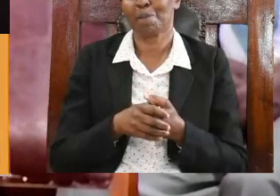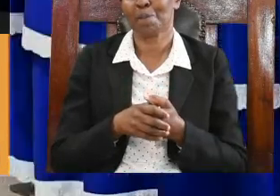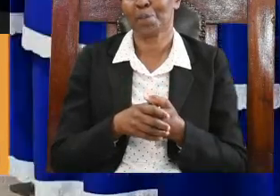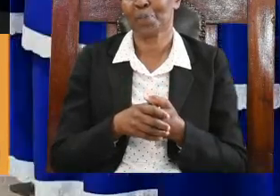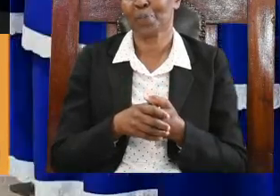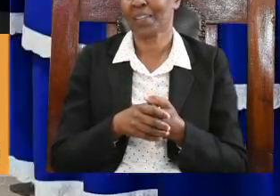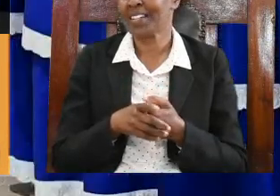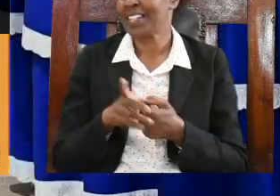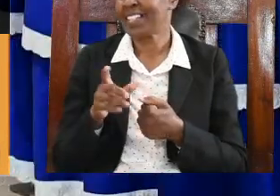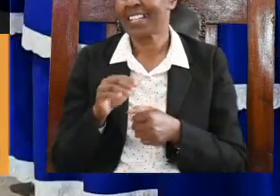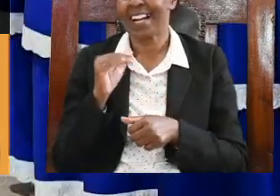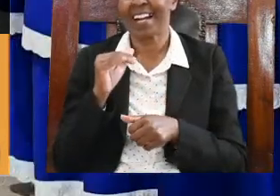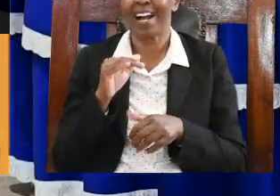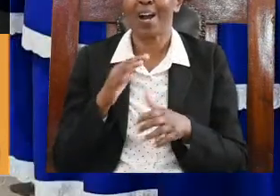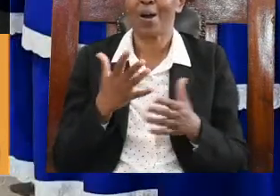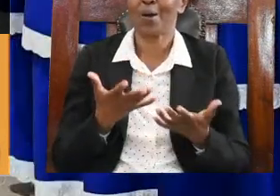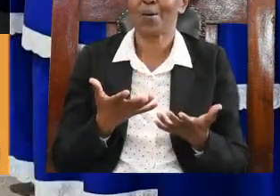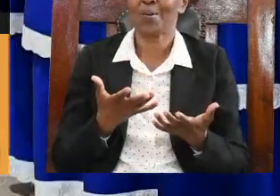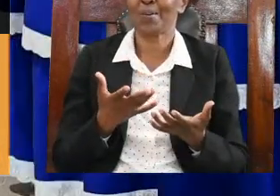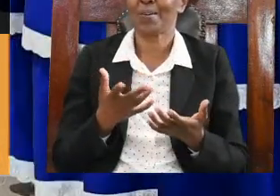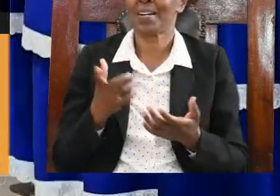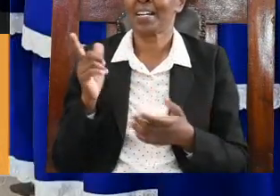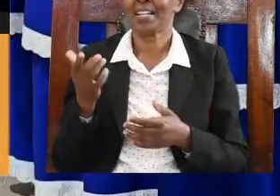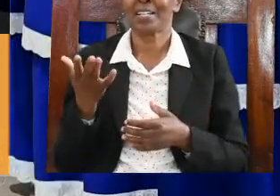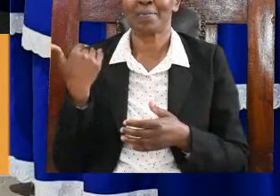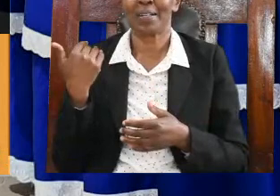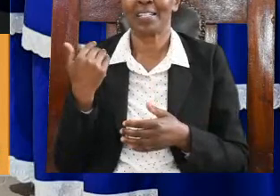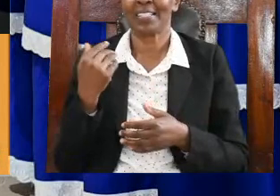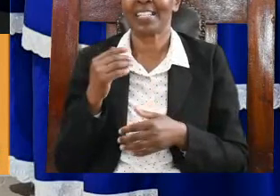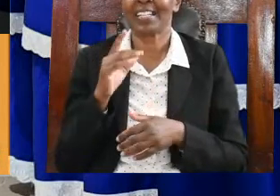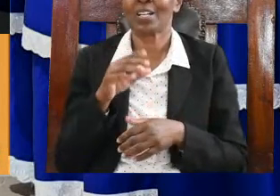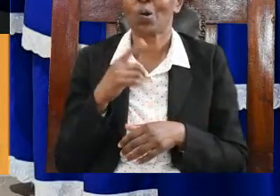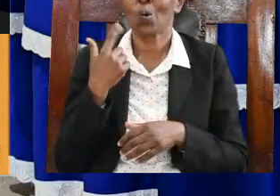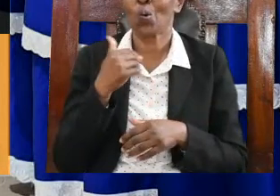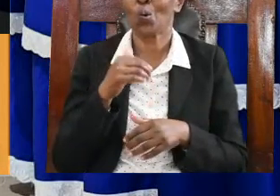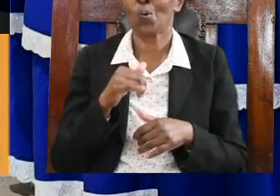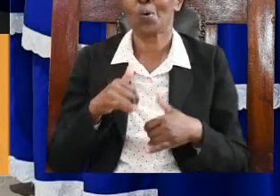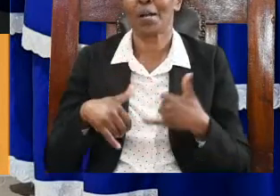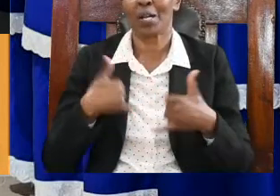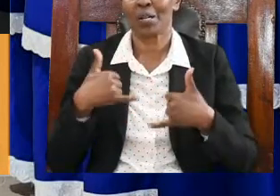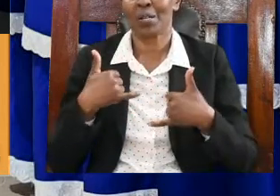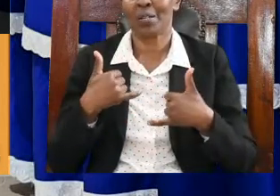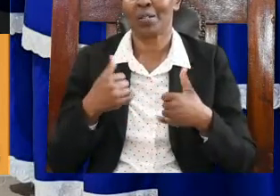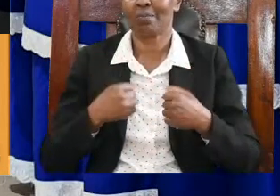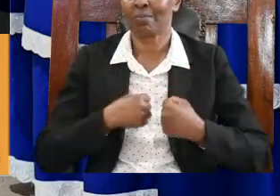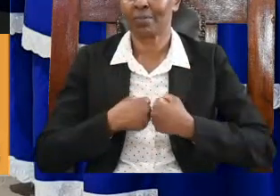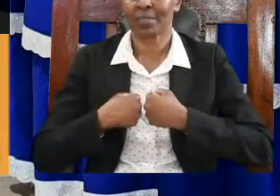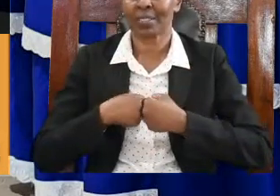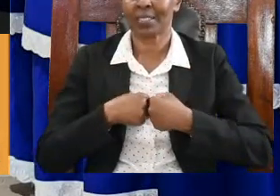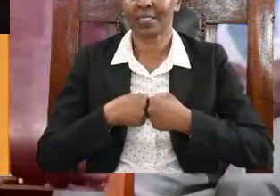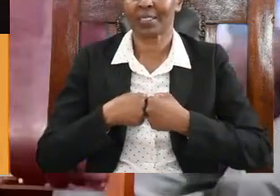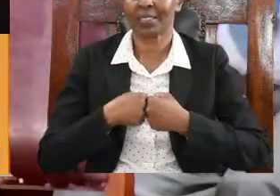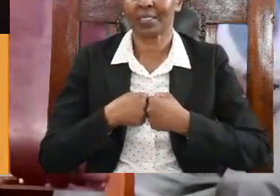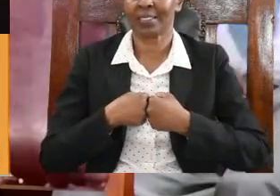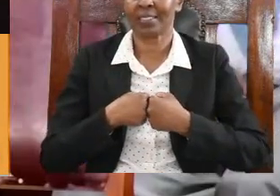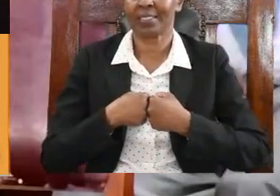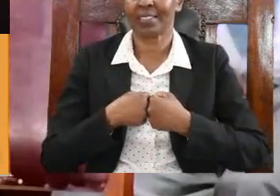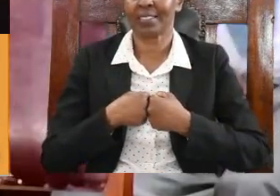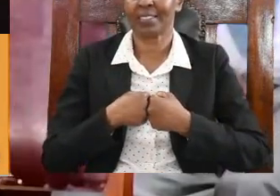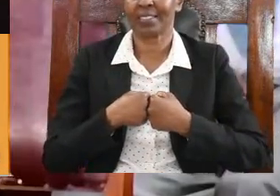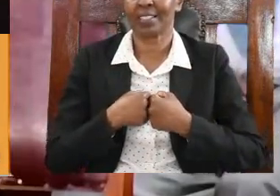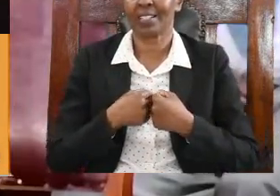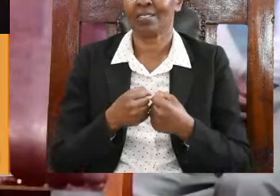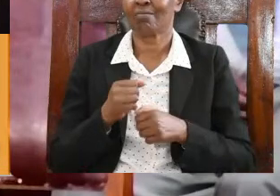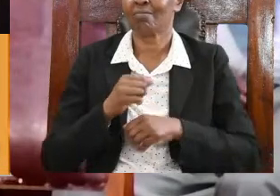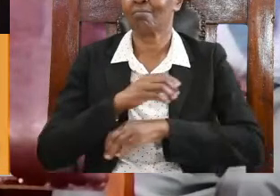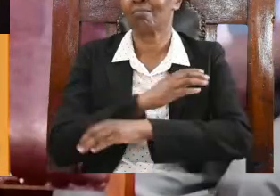Sijui nitaitoa vipi. You know, I asked, who will enjoy hardship? And hands were down. So I